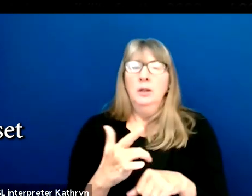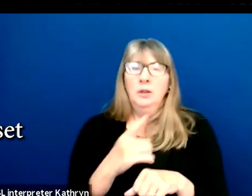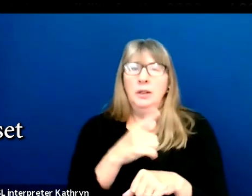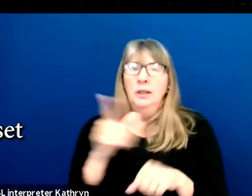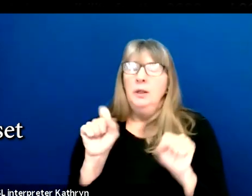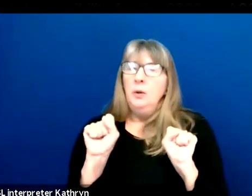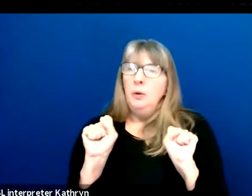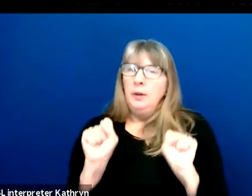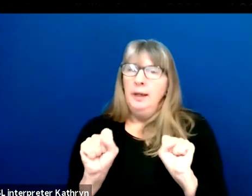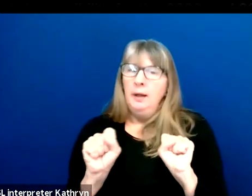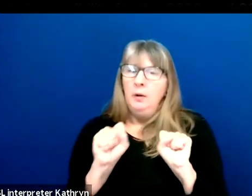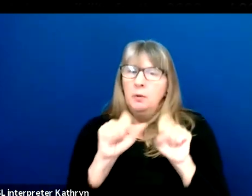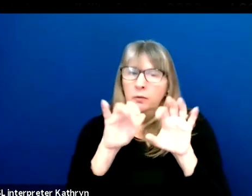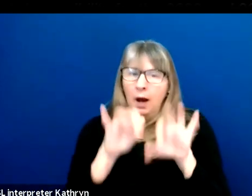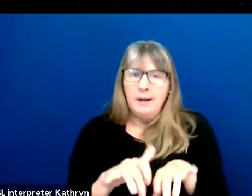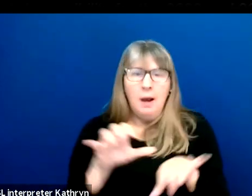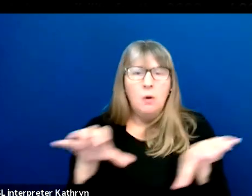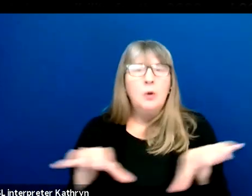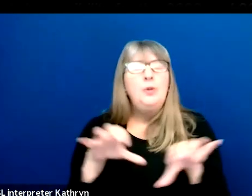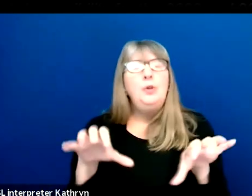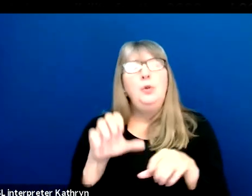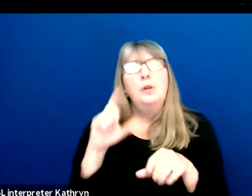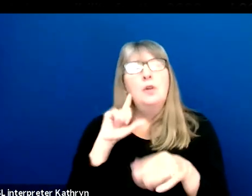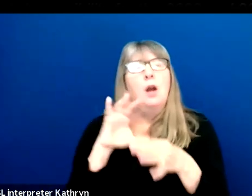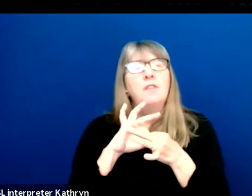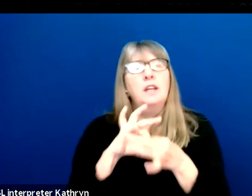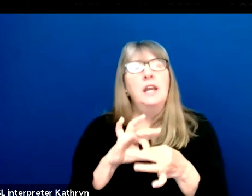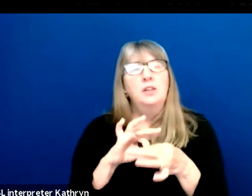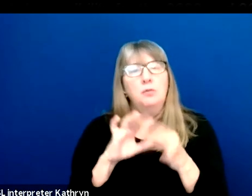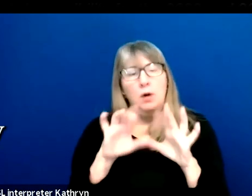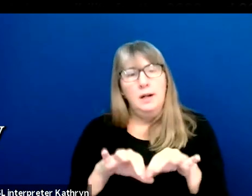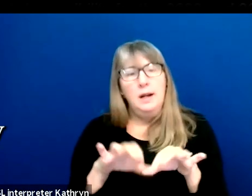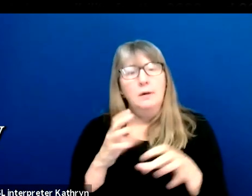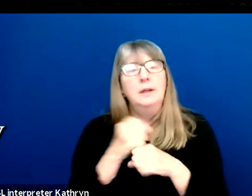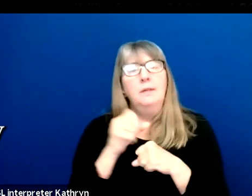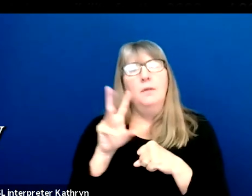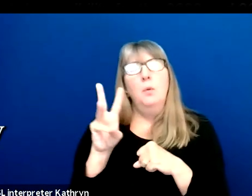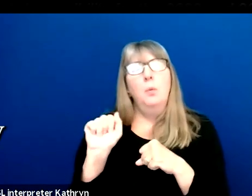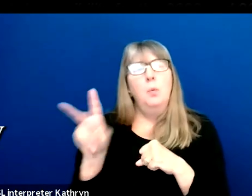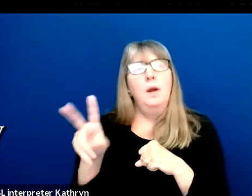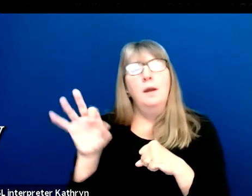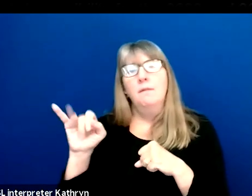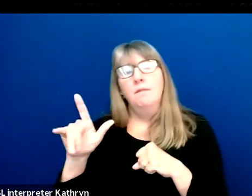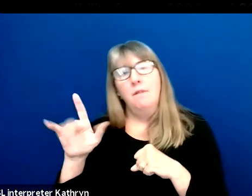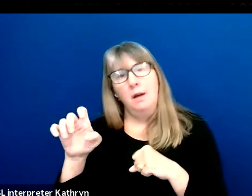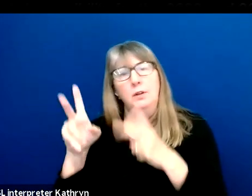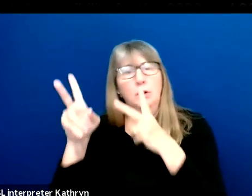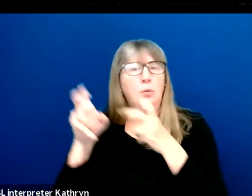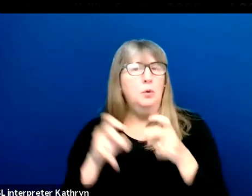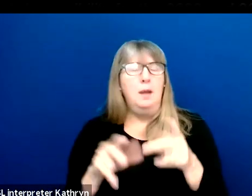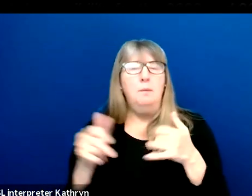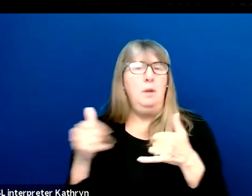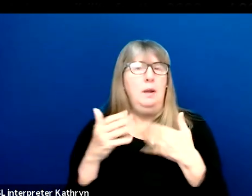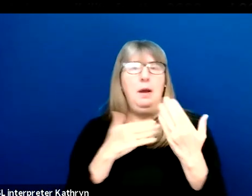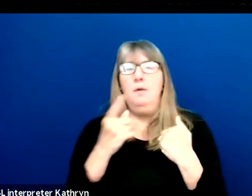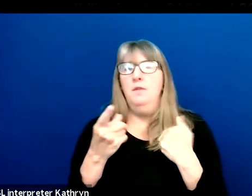can do the sonification and write out the sonification and get the wave file that then you can pull down and play however you want, no matter where you're